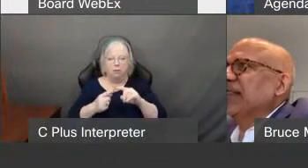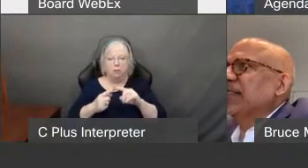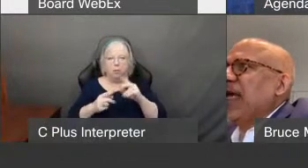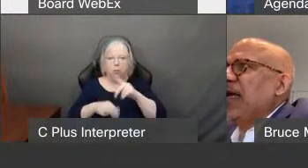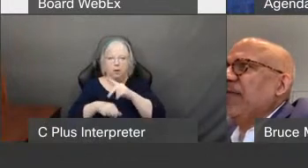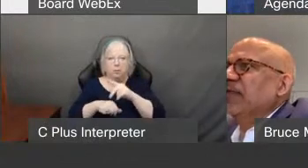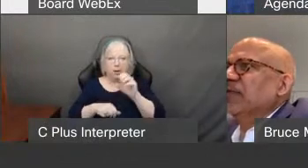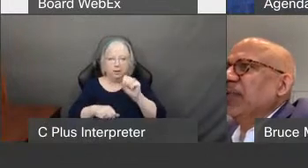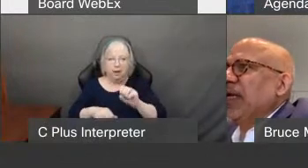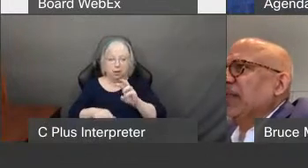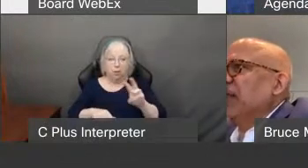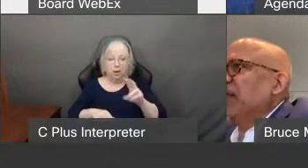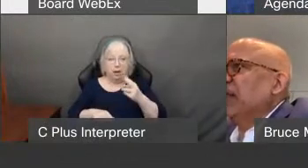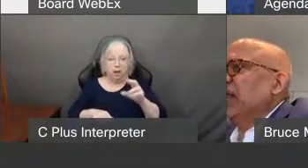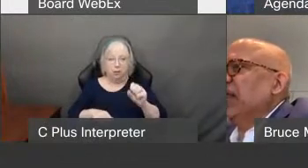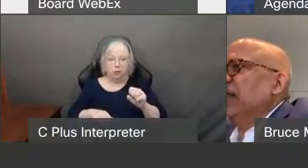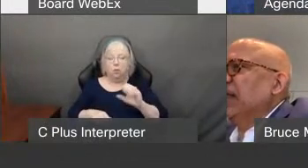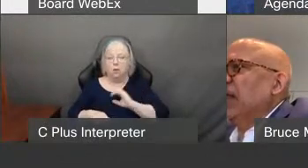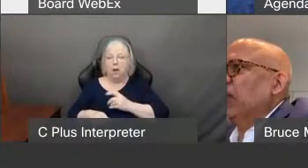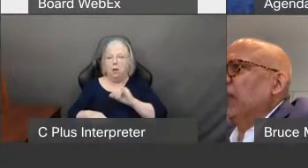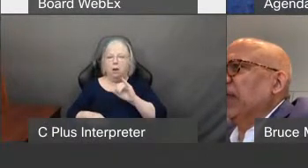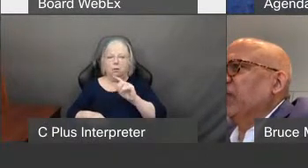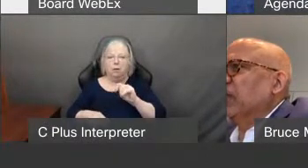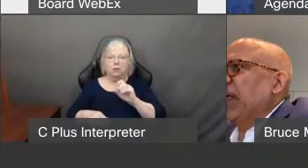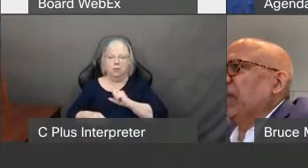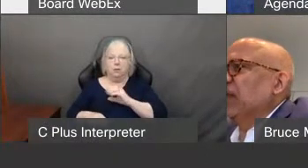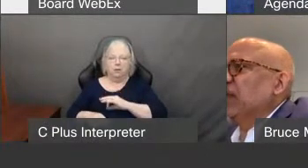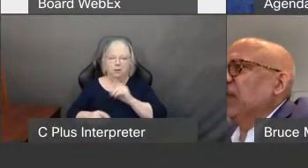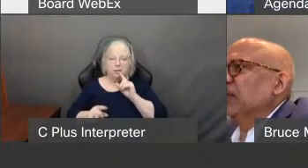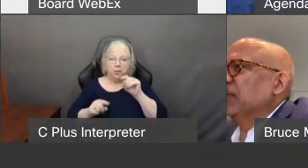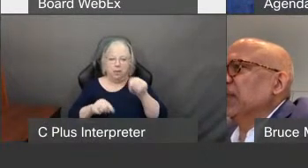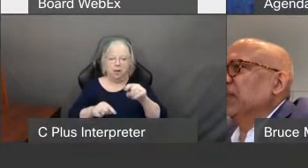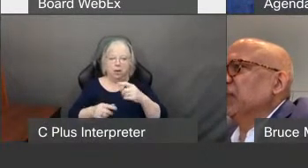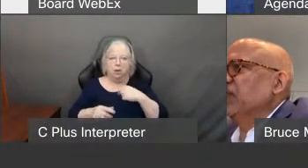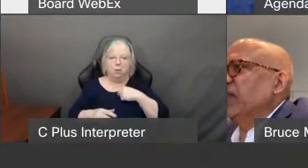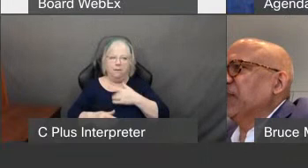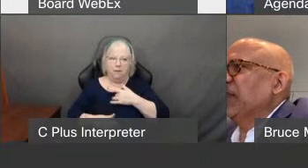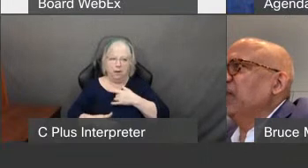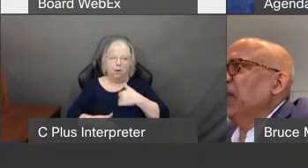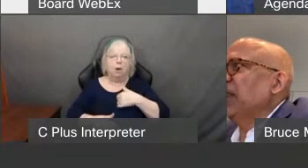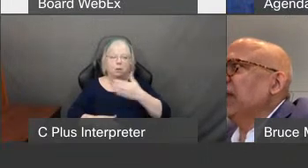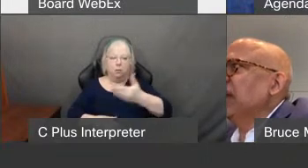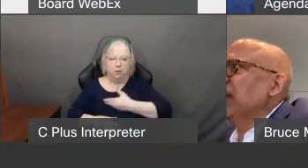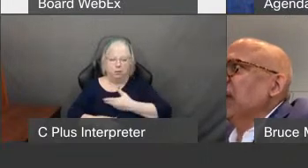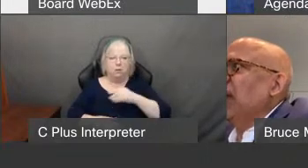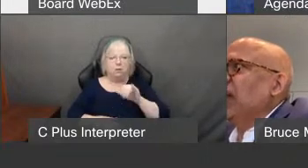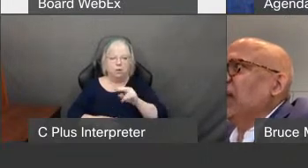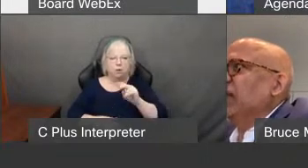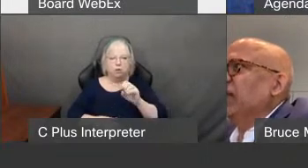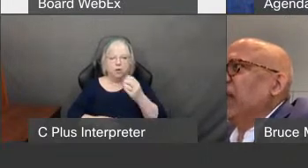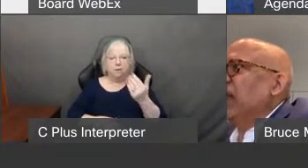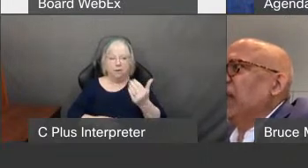Our IT staff has been out there, and we believe we'll be able to host the June 15th meeting